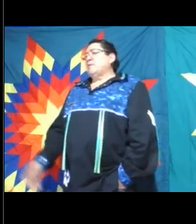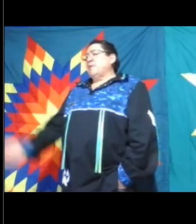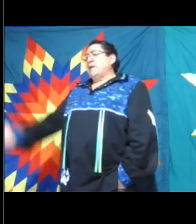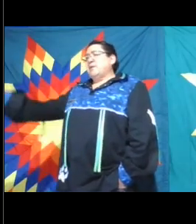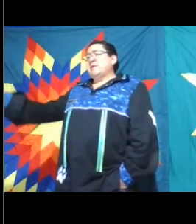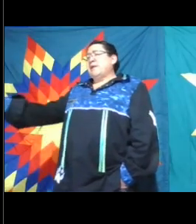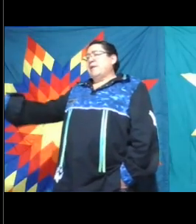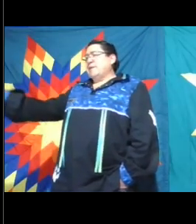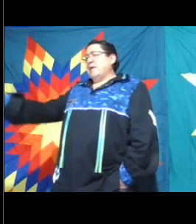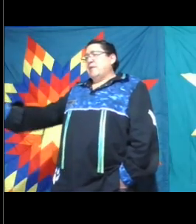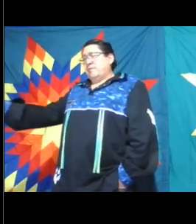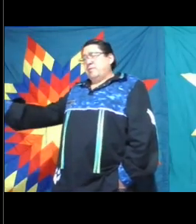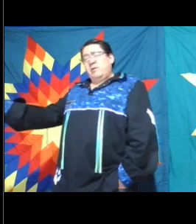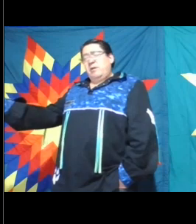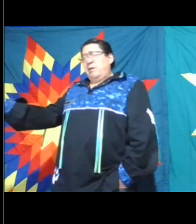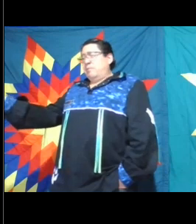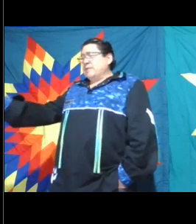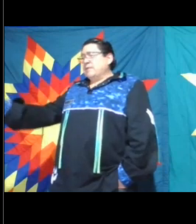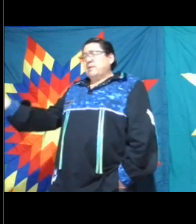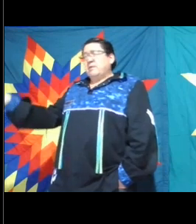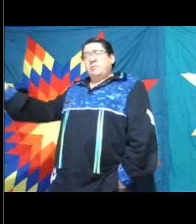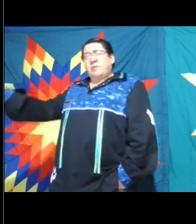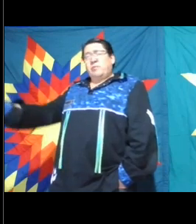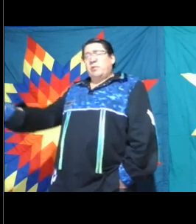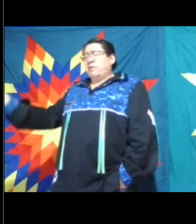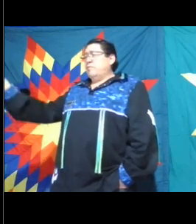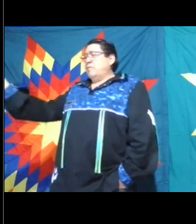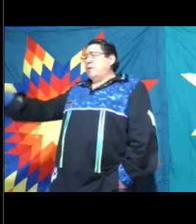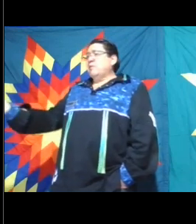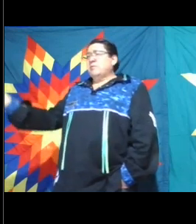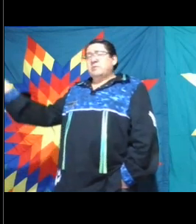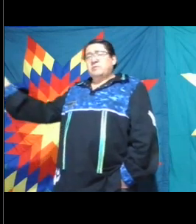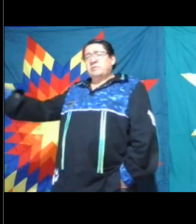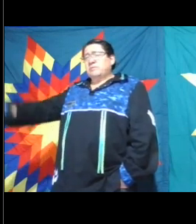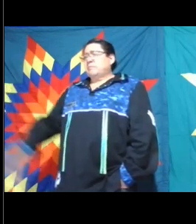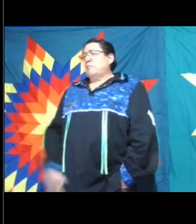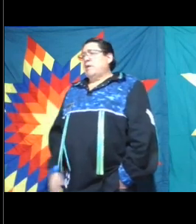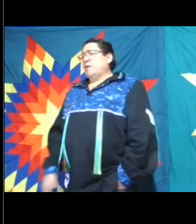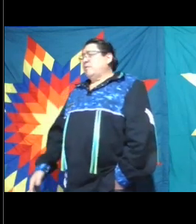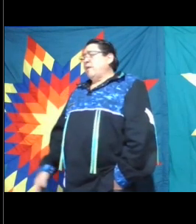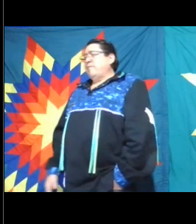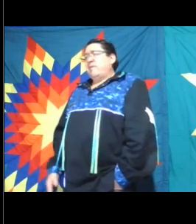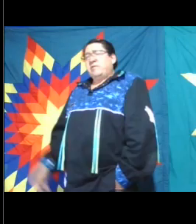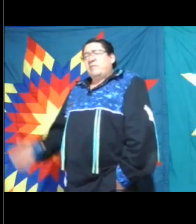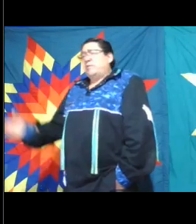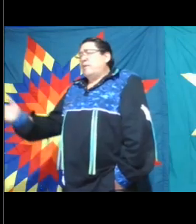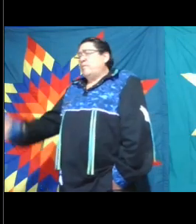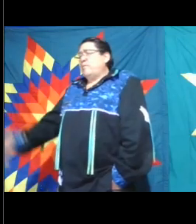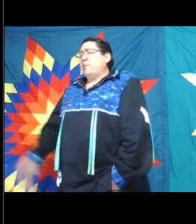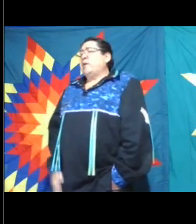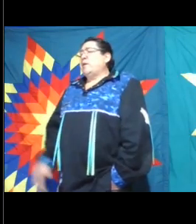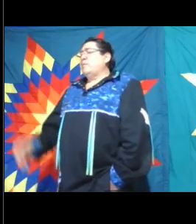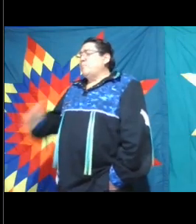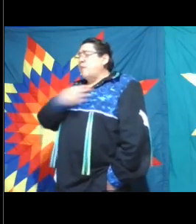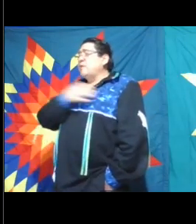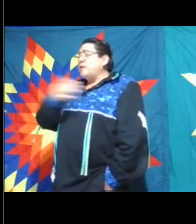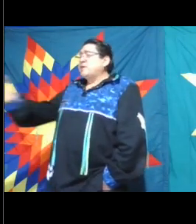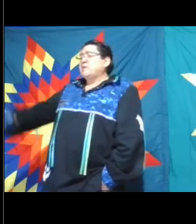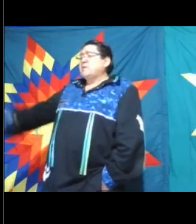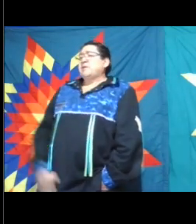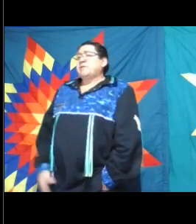family. So that's what I said. That's either my sister, my brother, my uncle, my grandfather, whatever it may be.